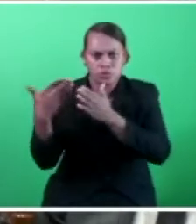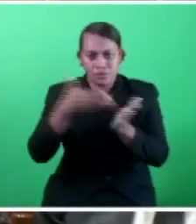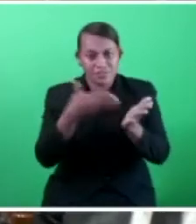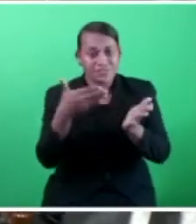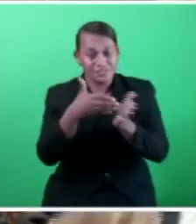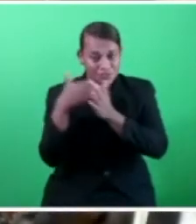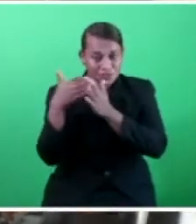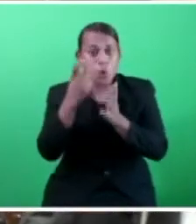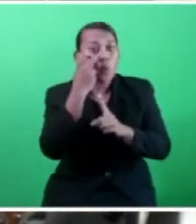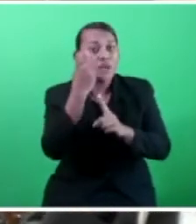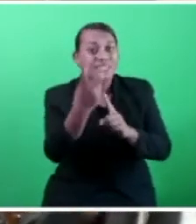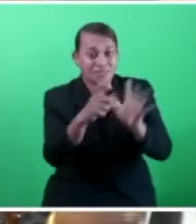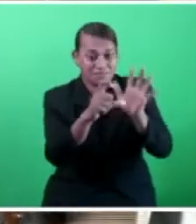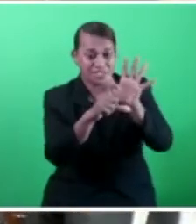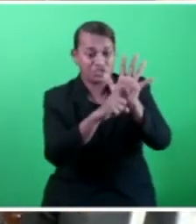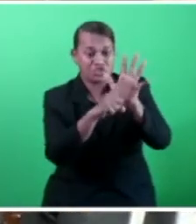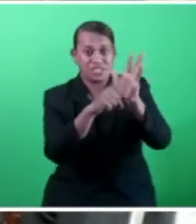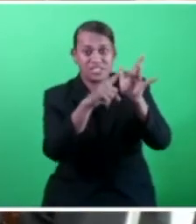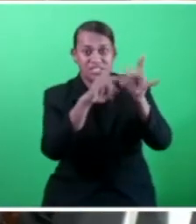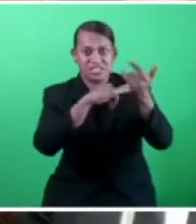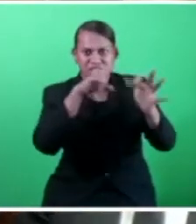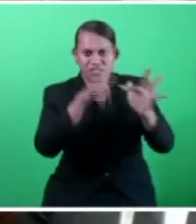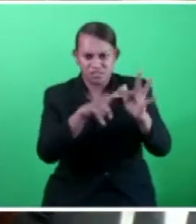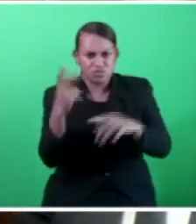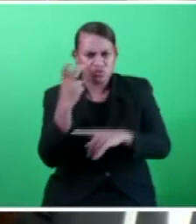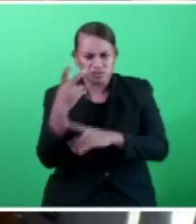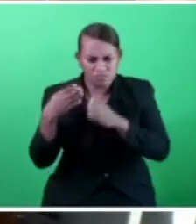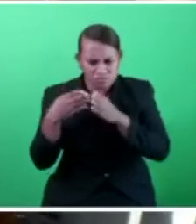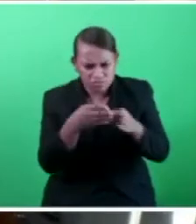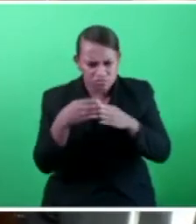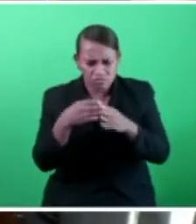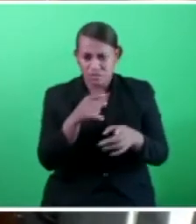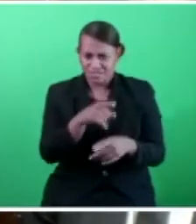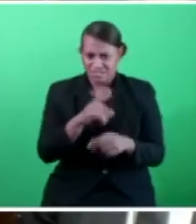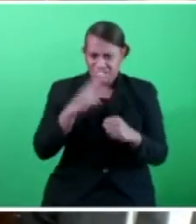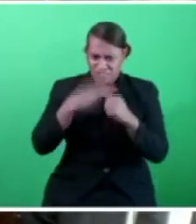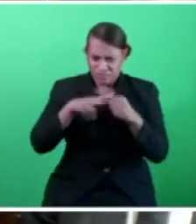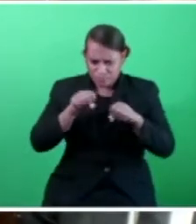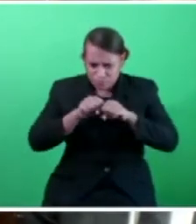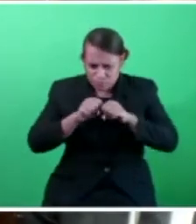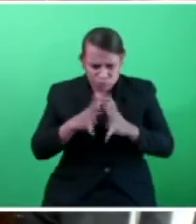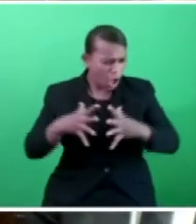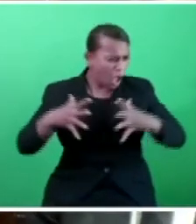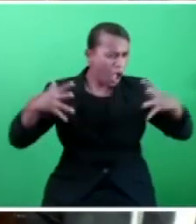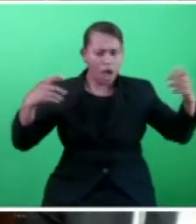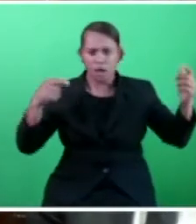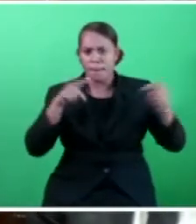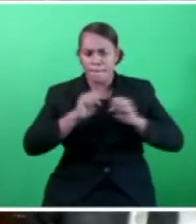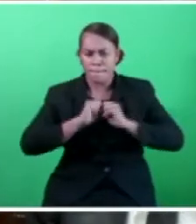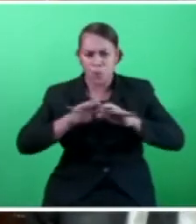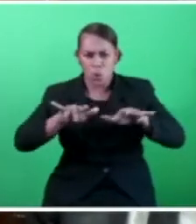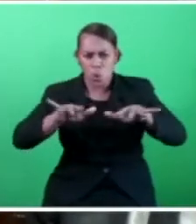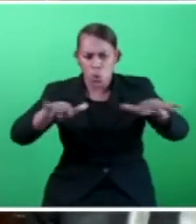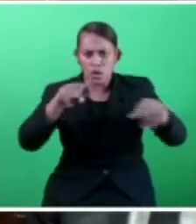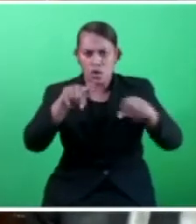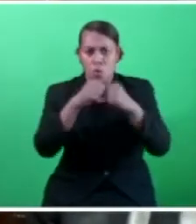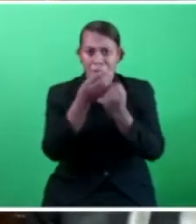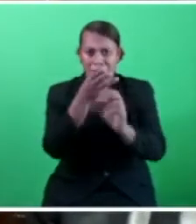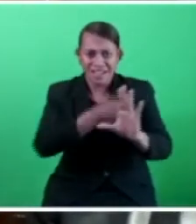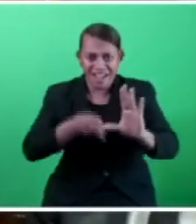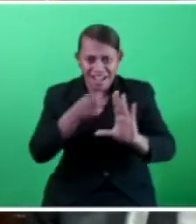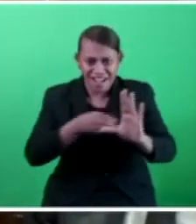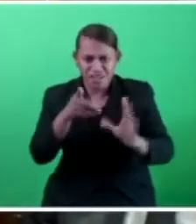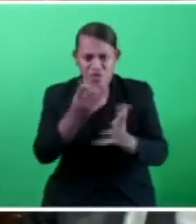Speaker, it blew up on social media and was the top viewed story on their website. In the online version of the story, there was no